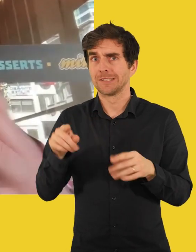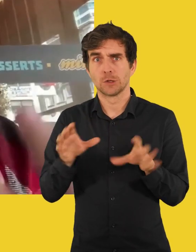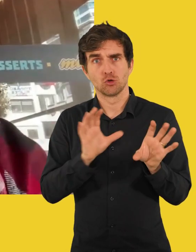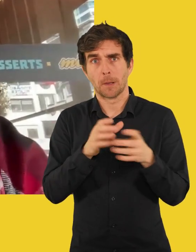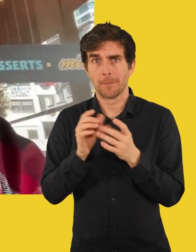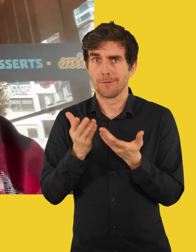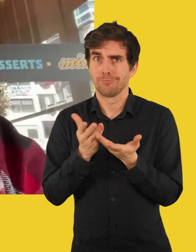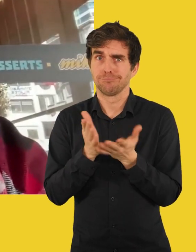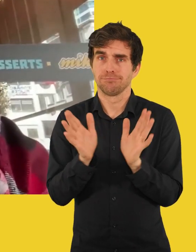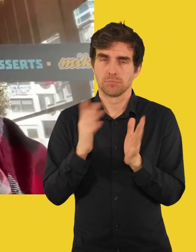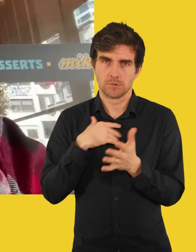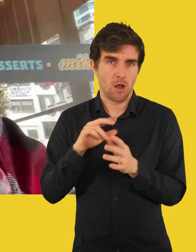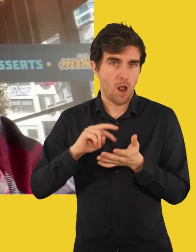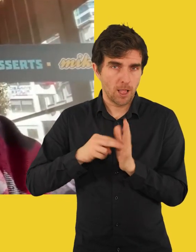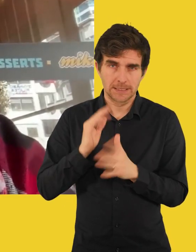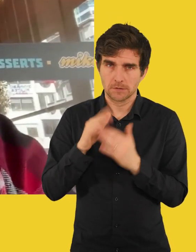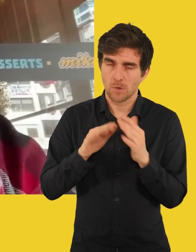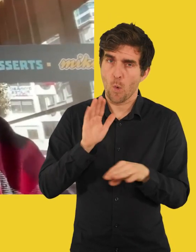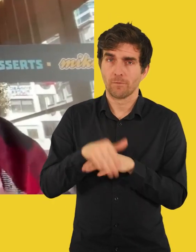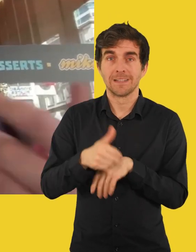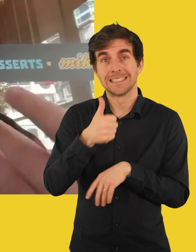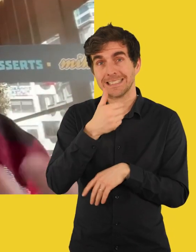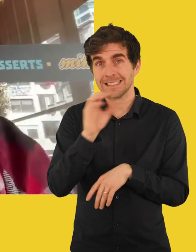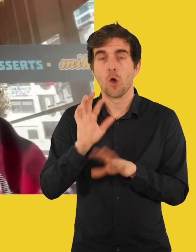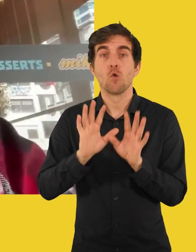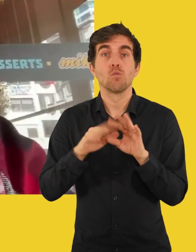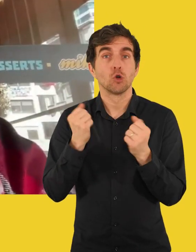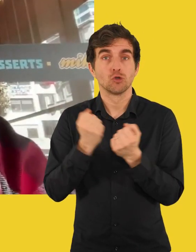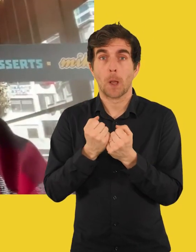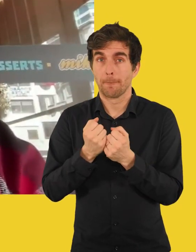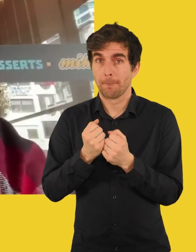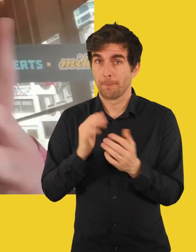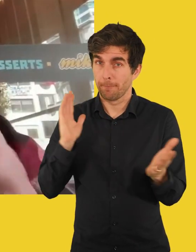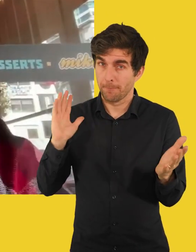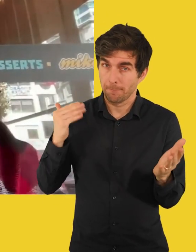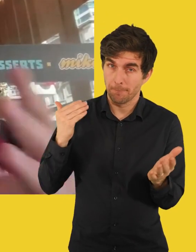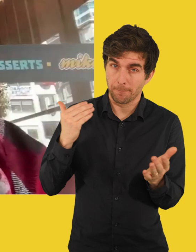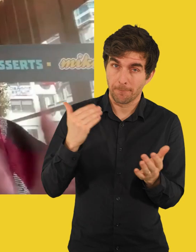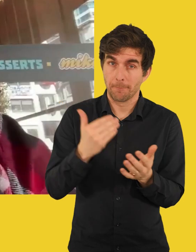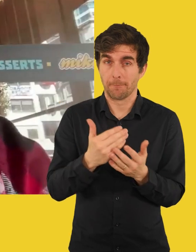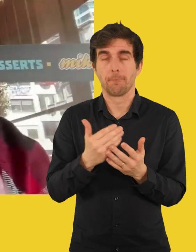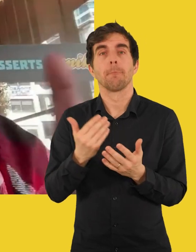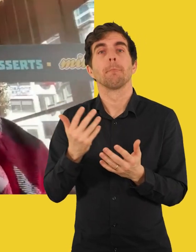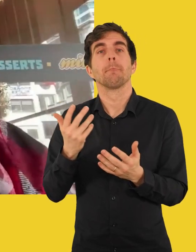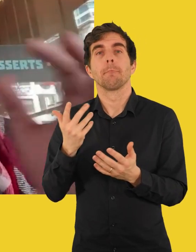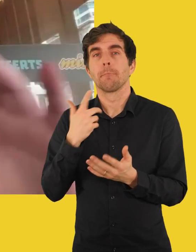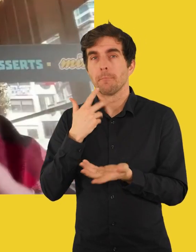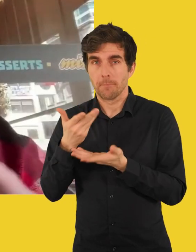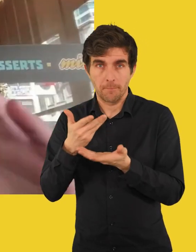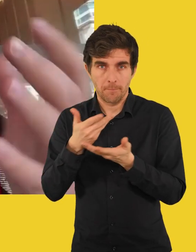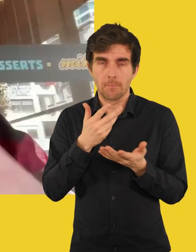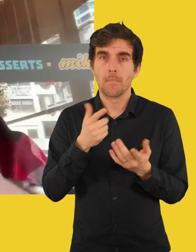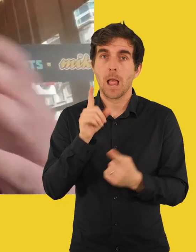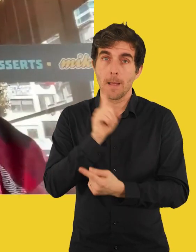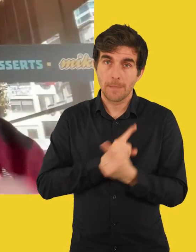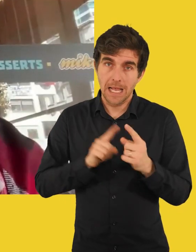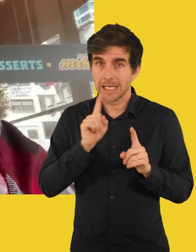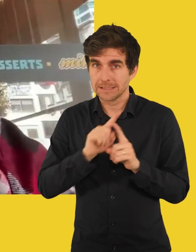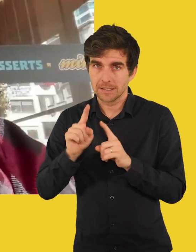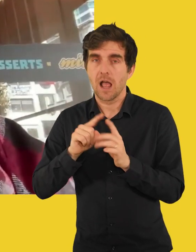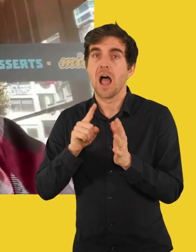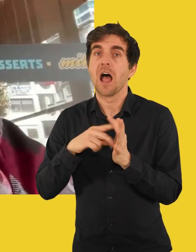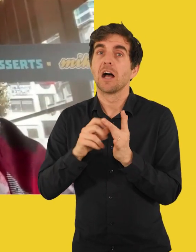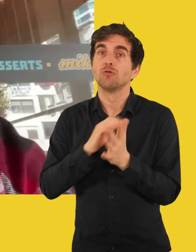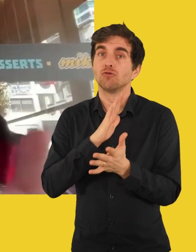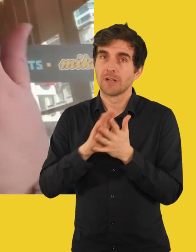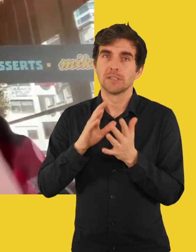very diverse groups. And we have organized more than 60 workshops and